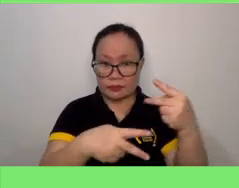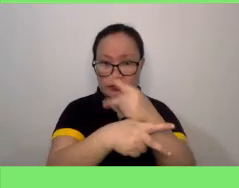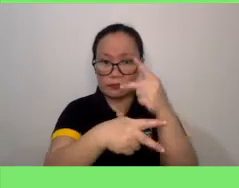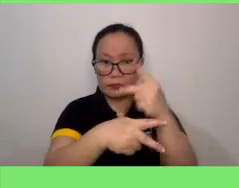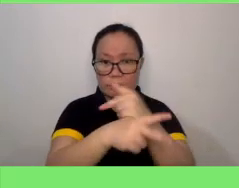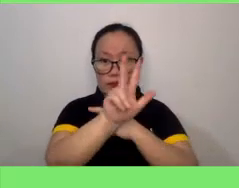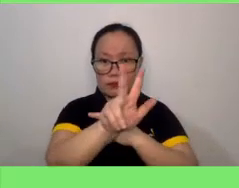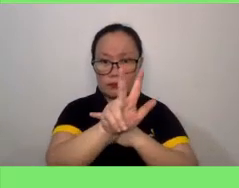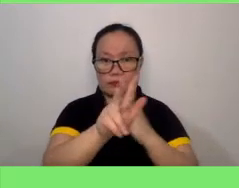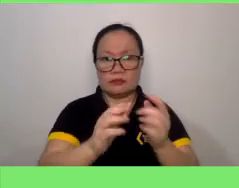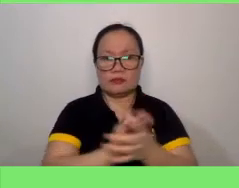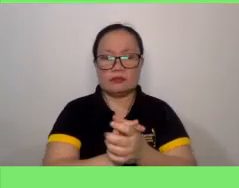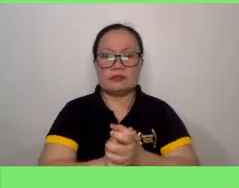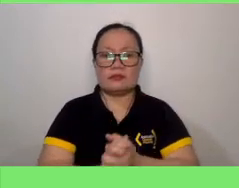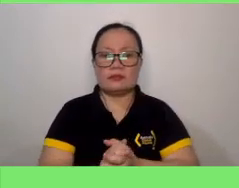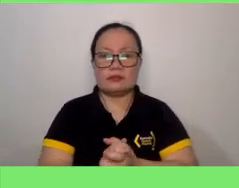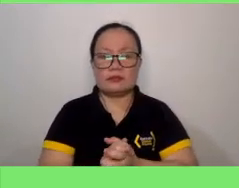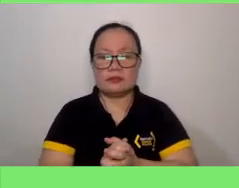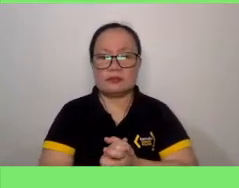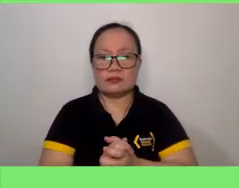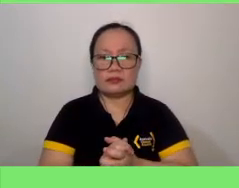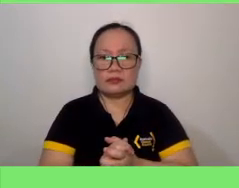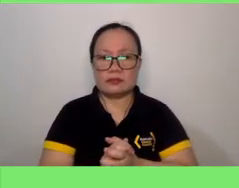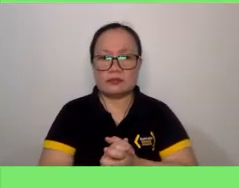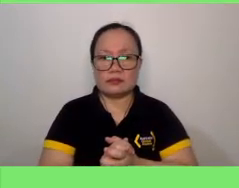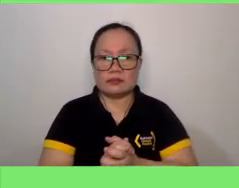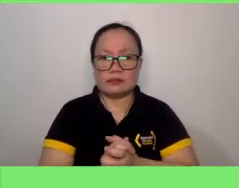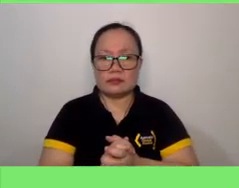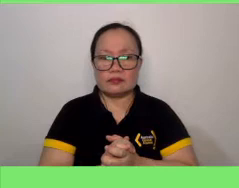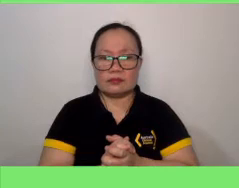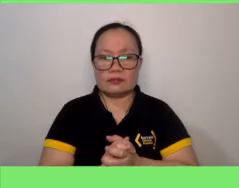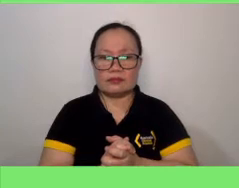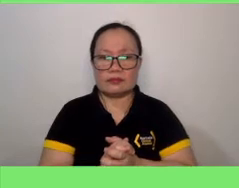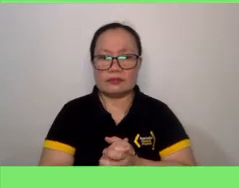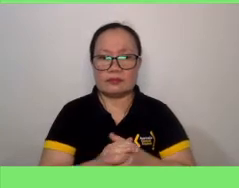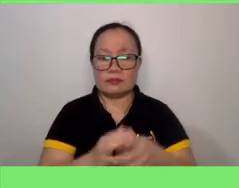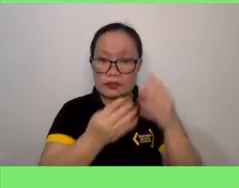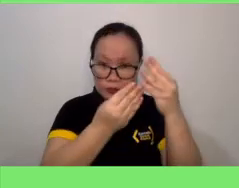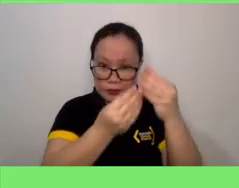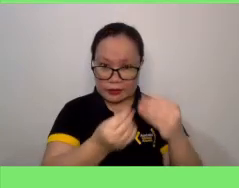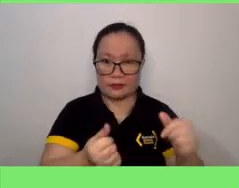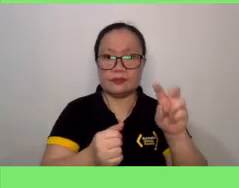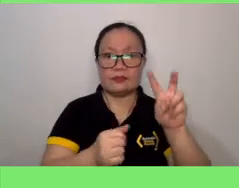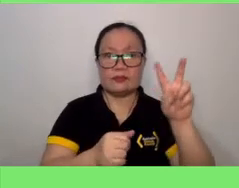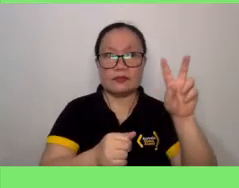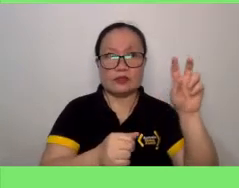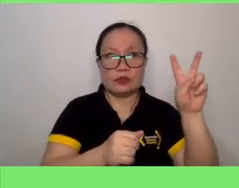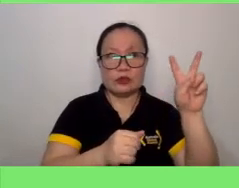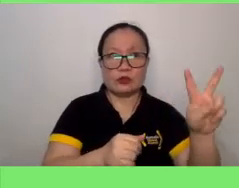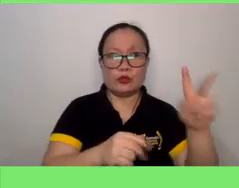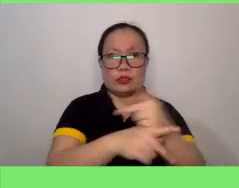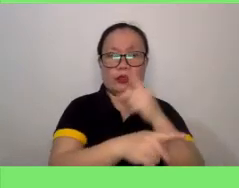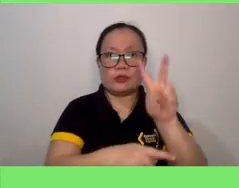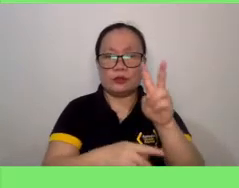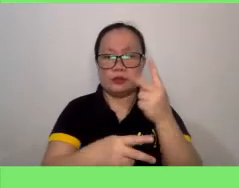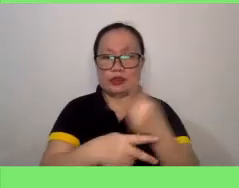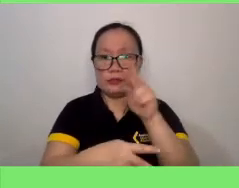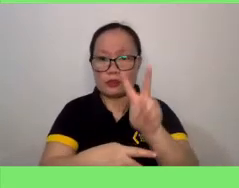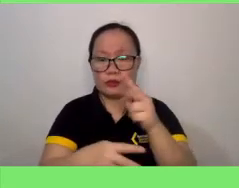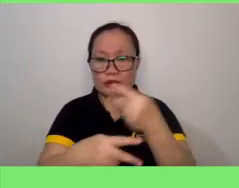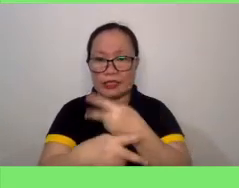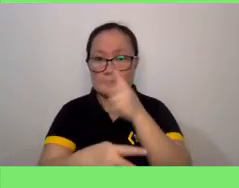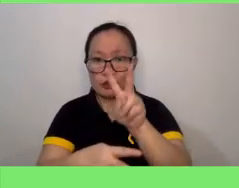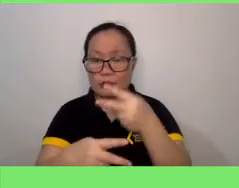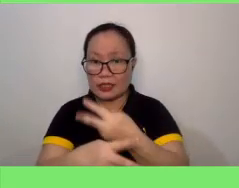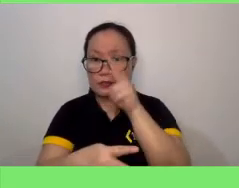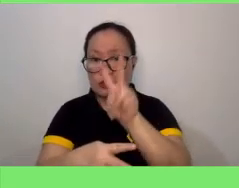That's why 2 raised to 2 times 3, that is 2 raised to 6. So, kapag sinimplify natin si 2 raised to 6, that is